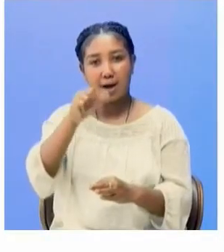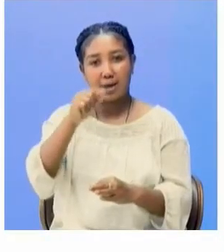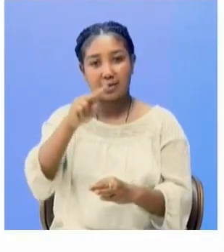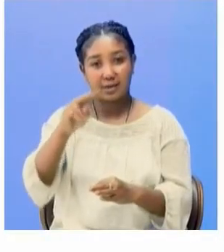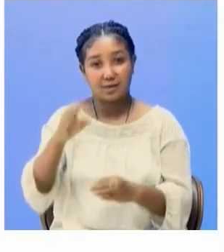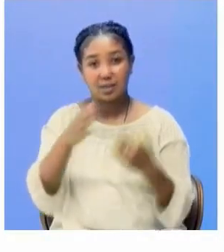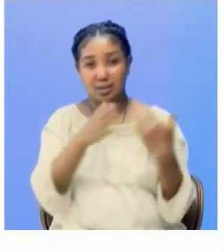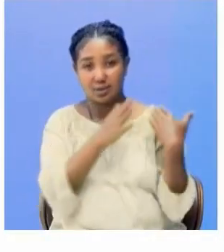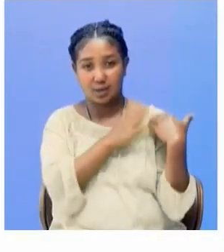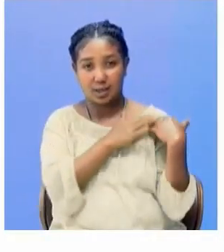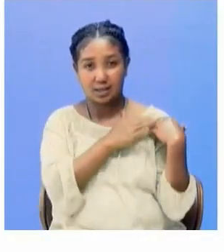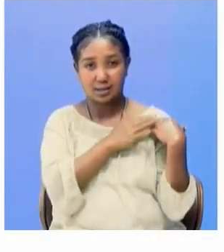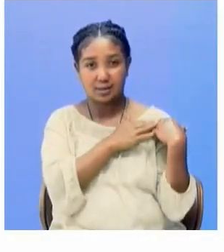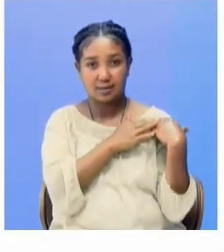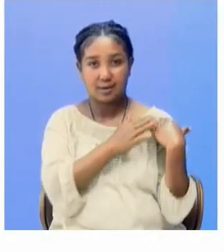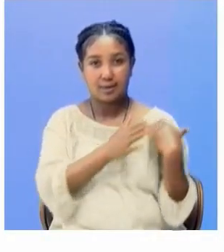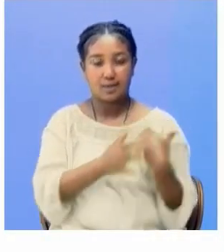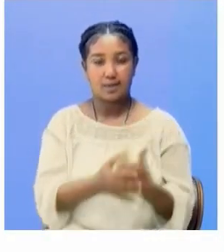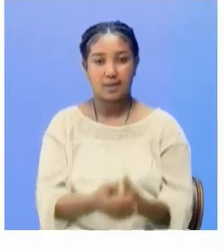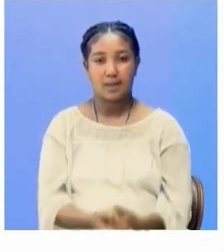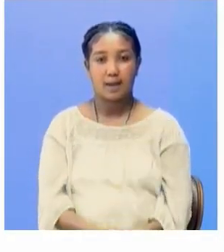subject.